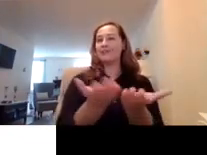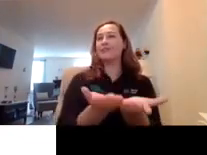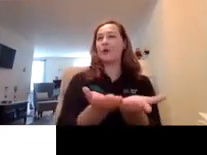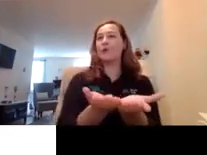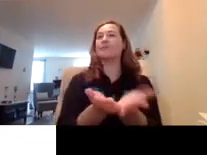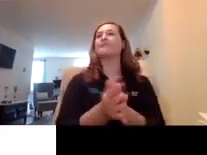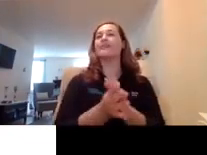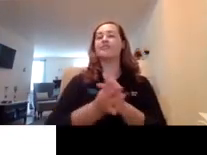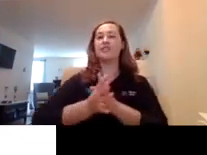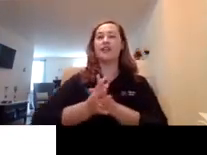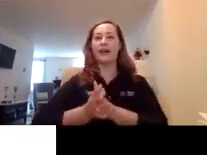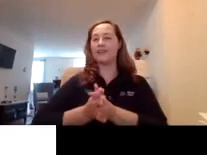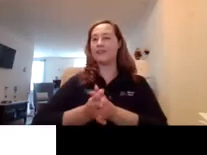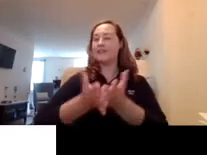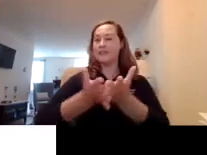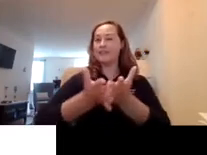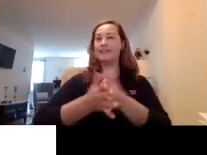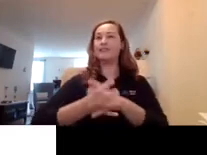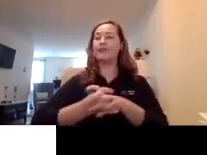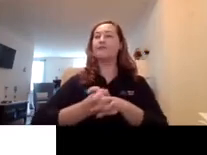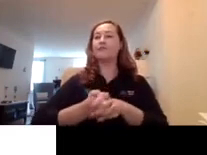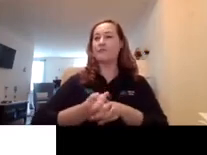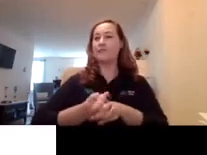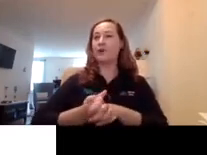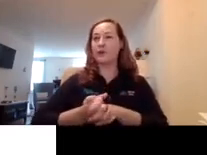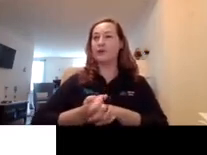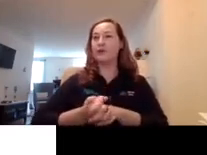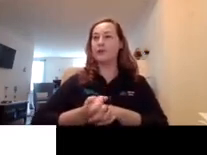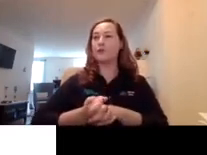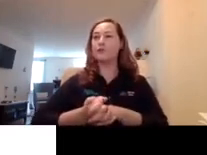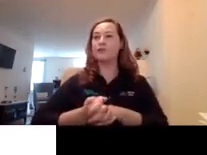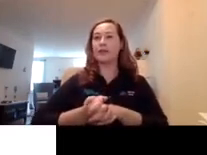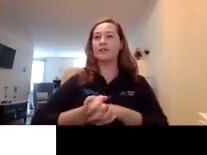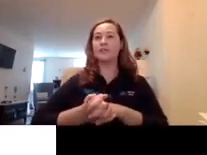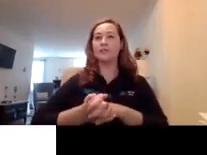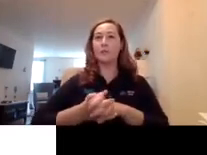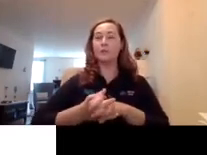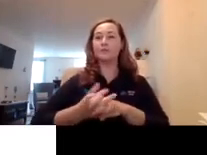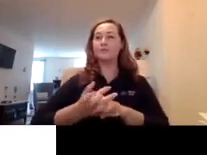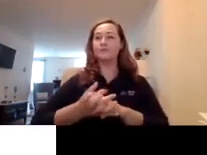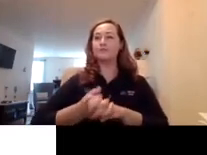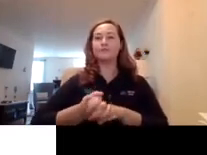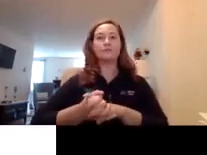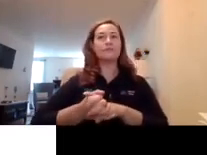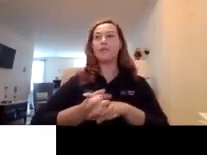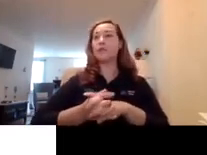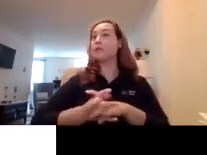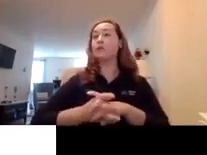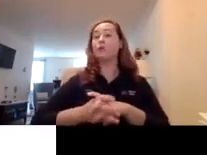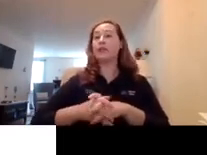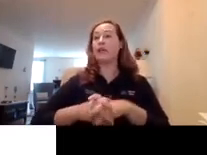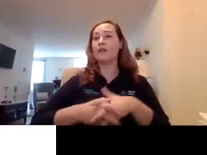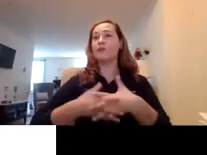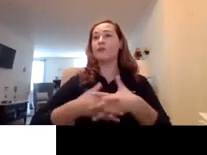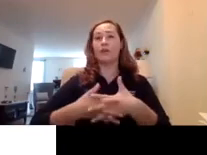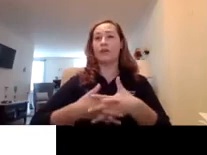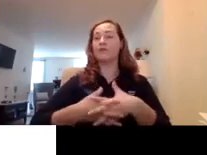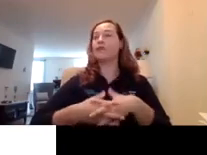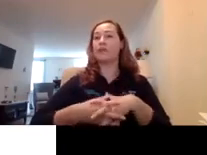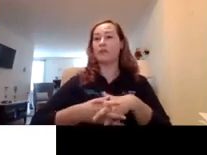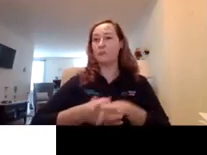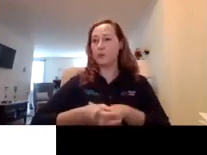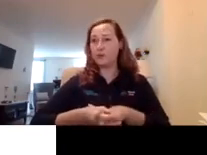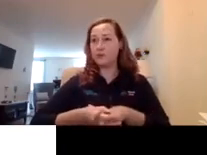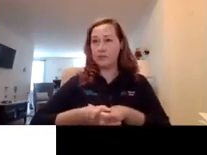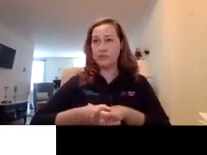and knowing that she had this lovely daughter also at the ICU? We quickly advocated